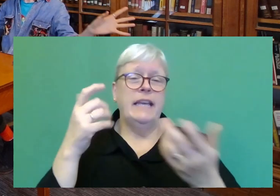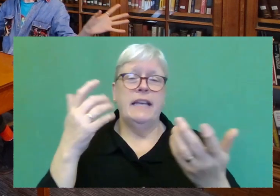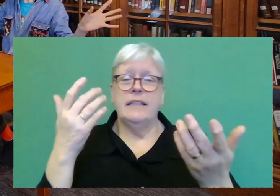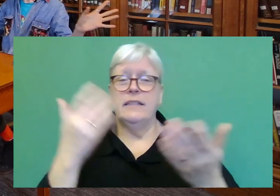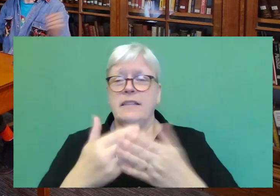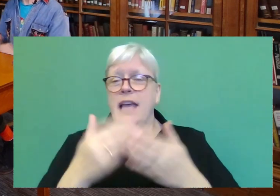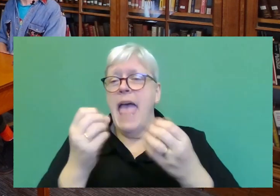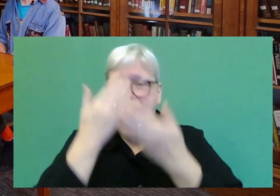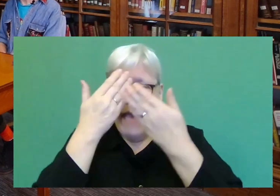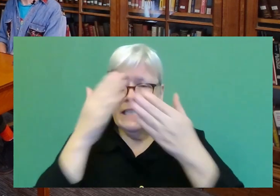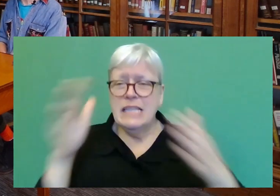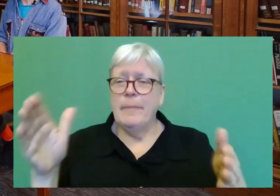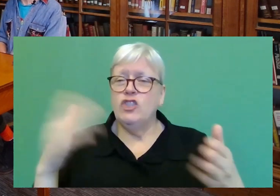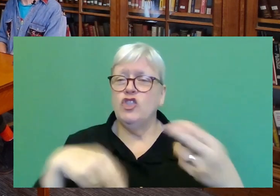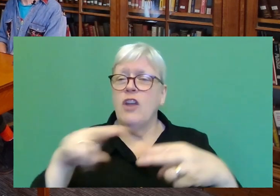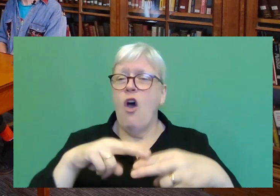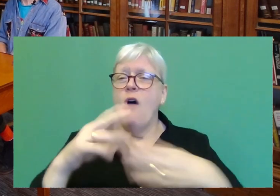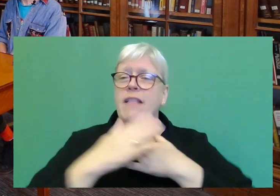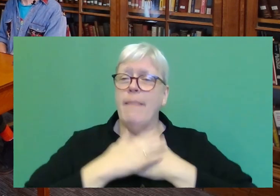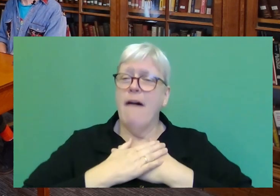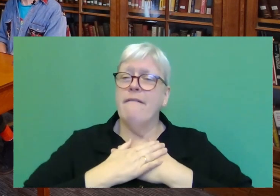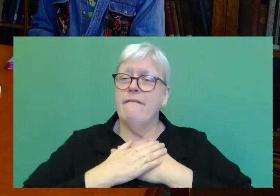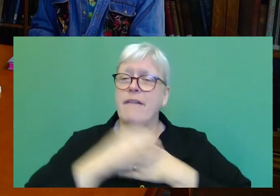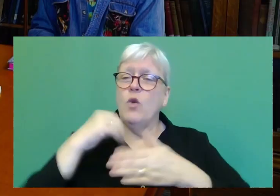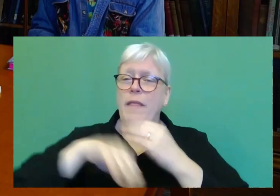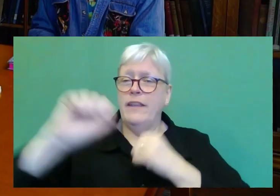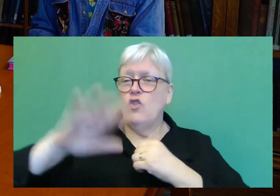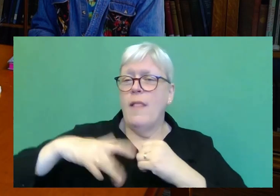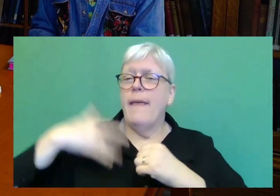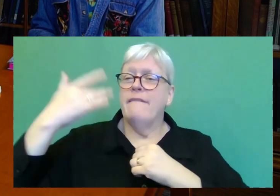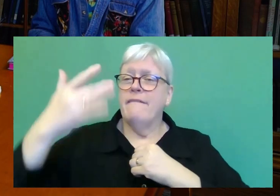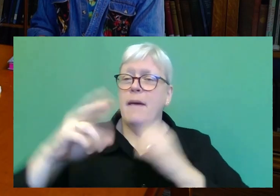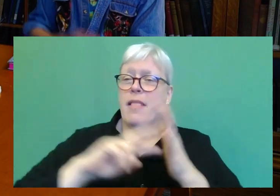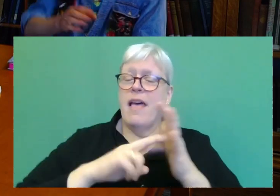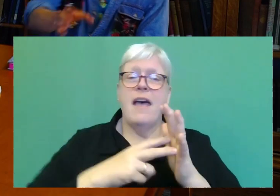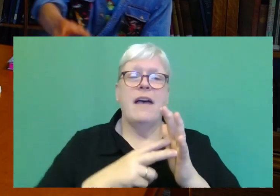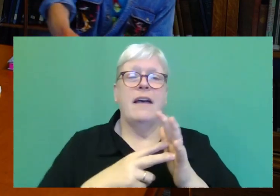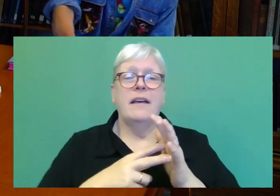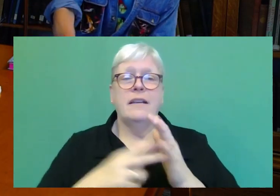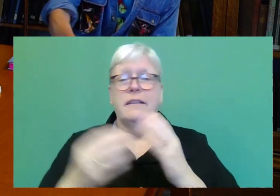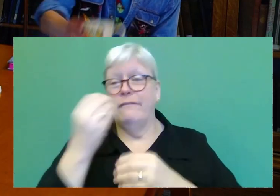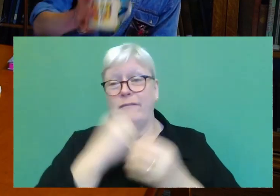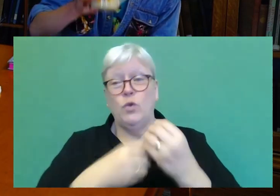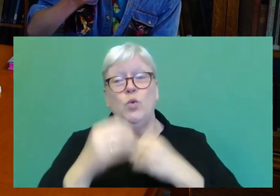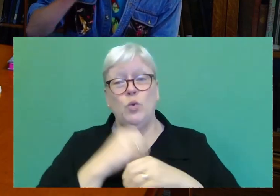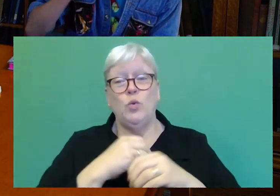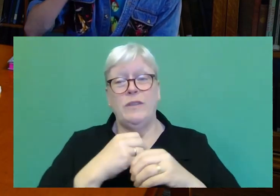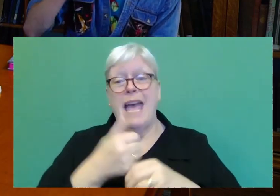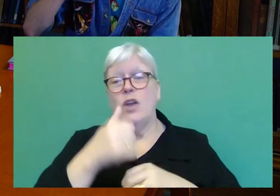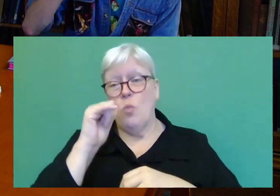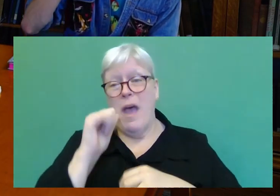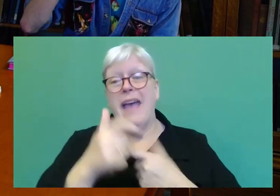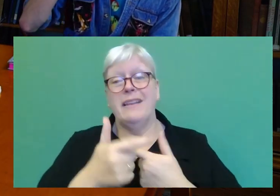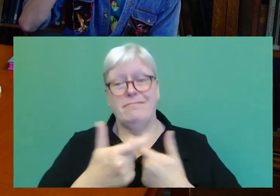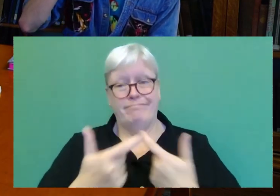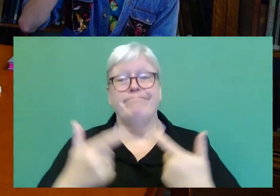going to permeate our lifespan. Beautifully put. Food comes up a lot, and wine, and it's clearly a thing that you and